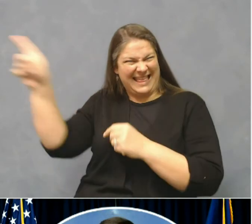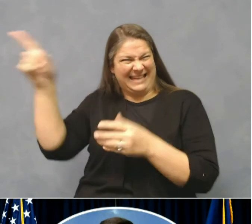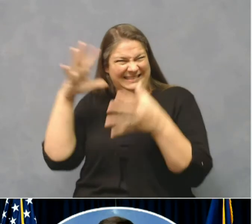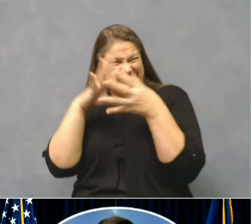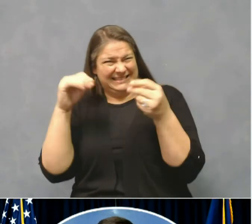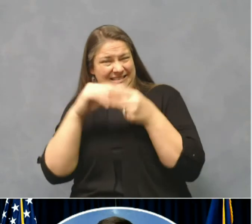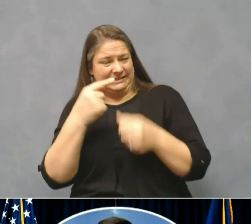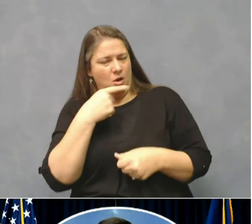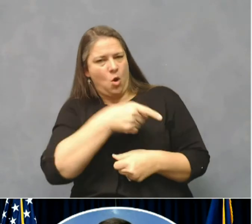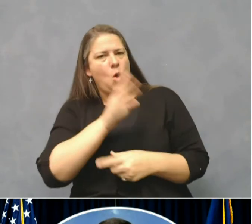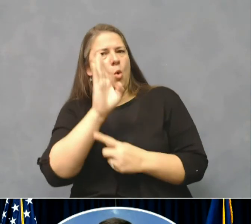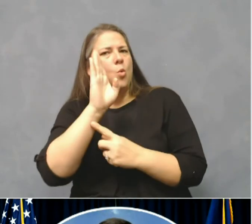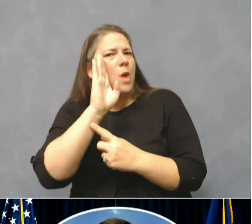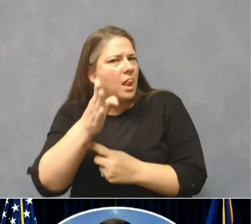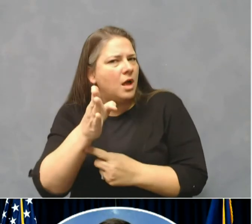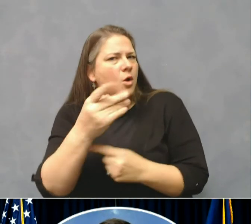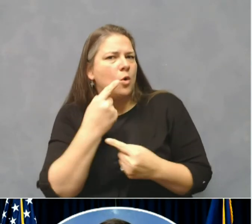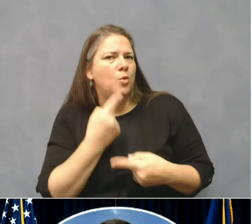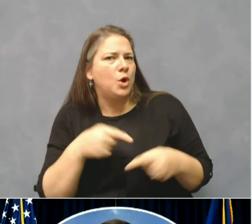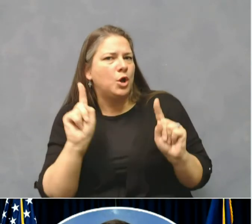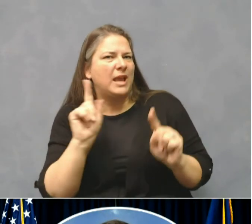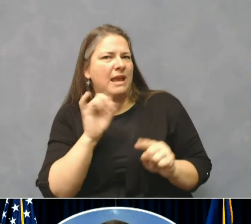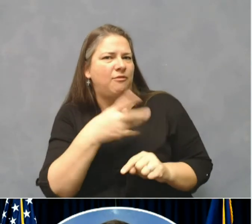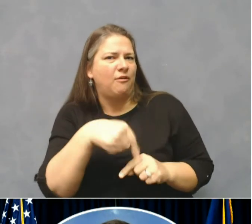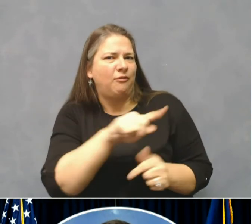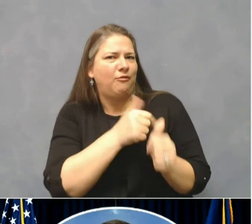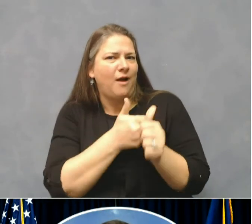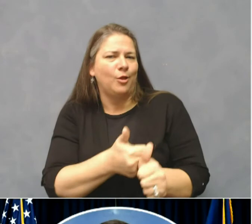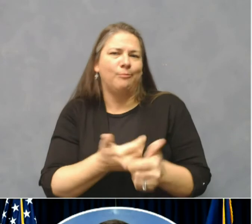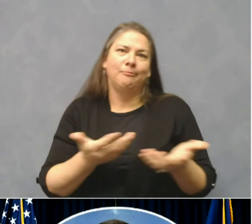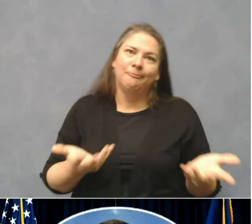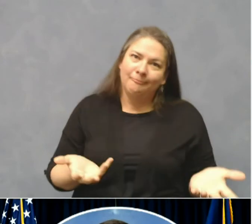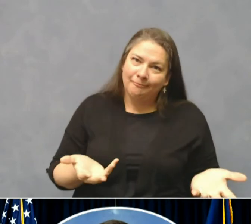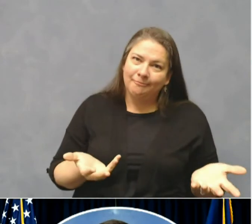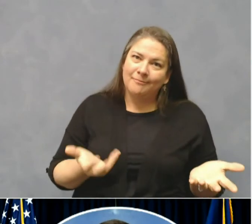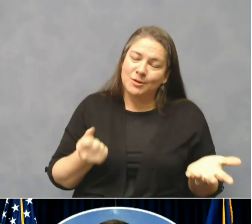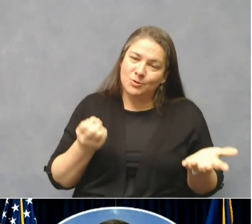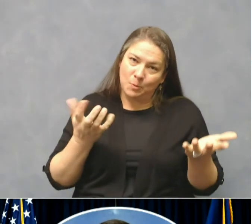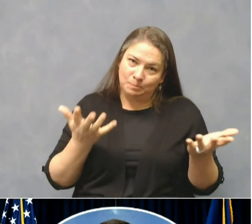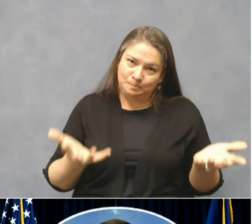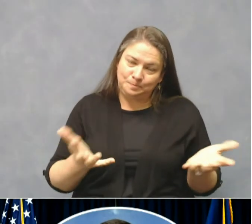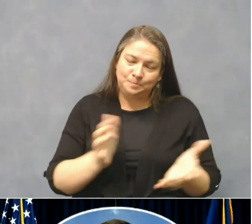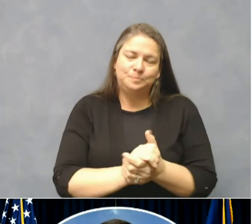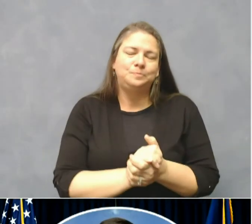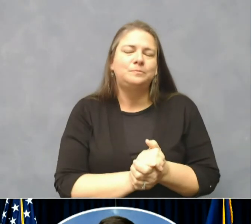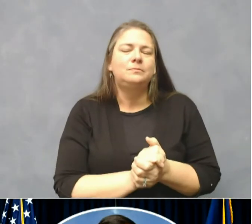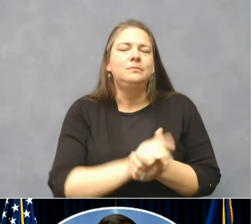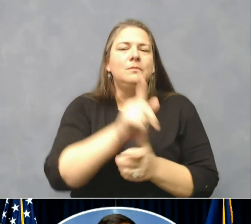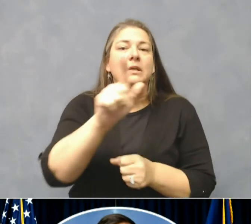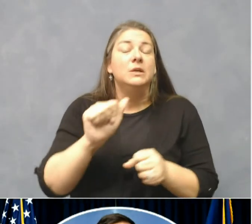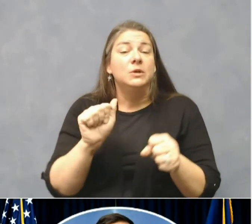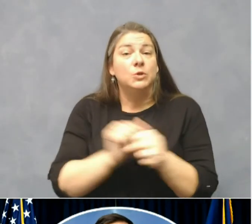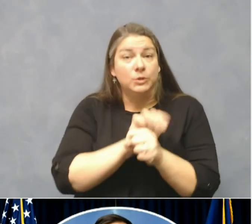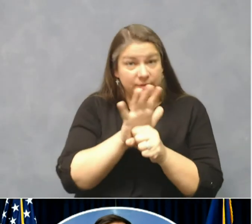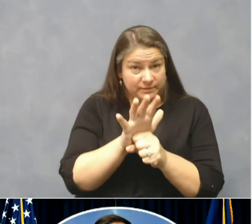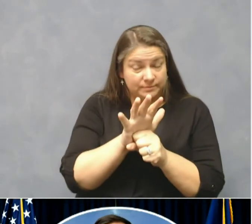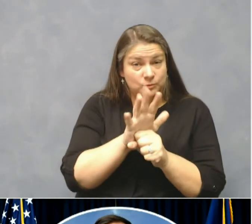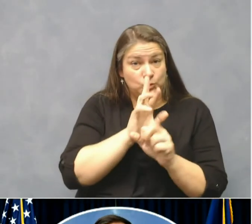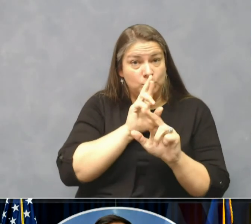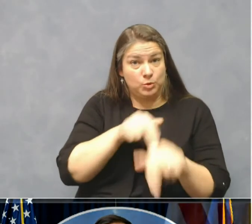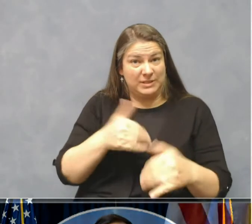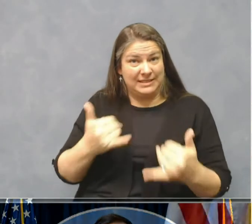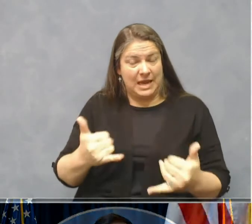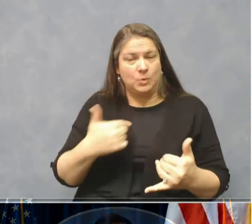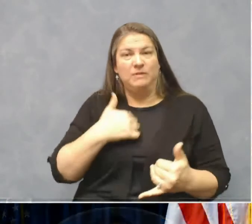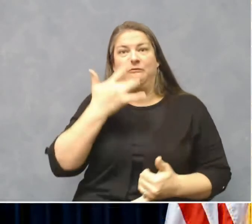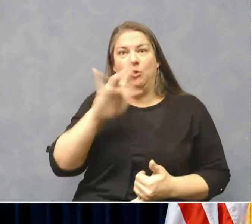and we all do our part. Today's COVID report, I will tell you, we were fortunate to get this in time today. We